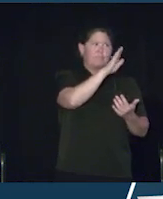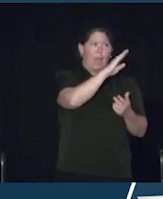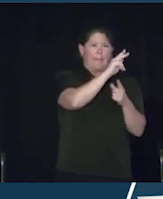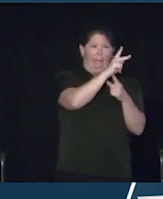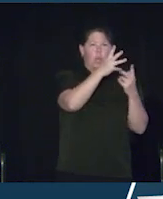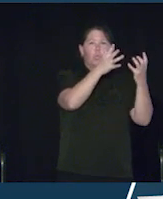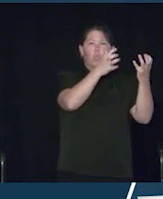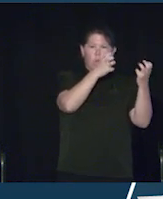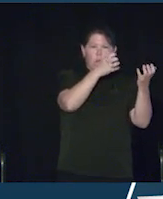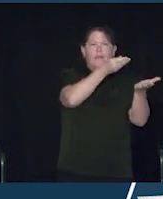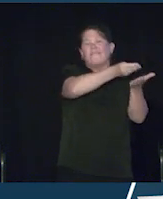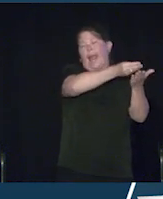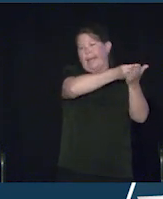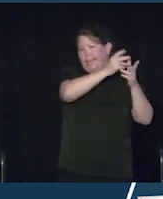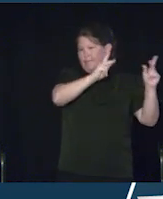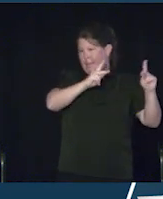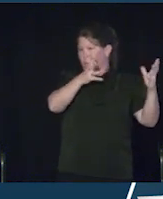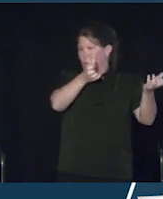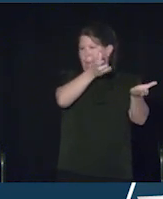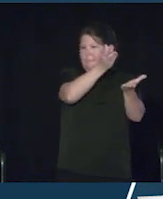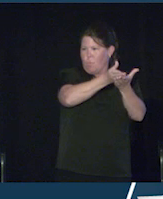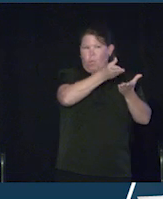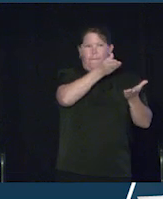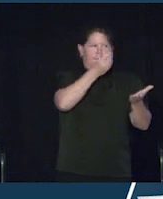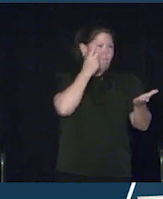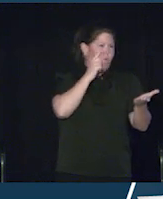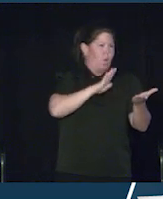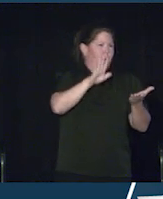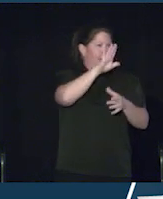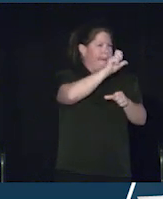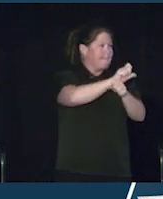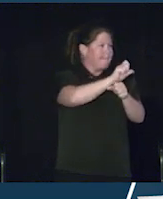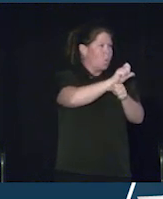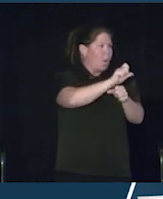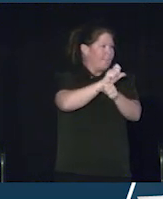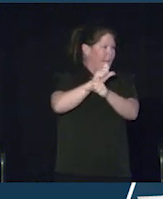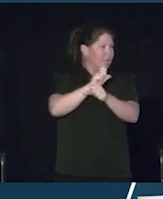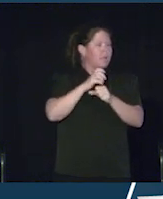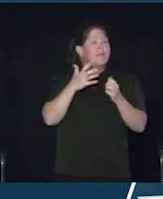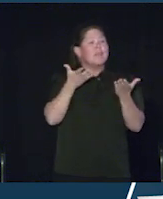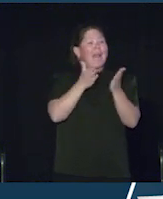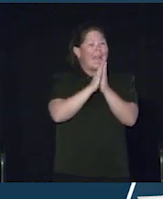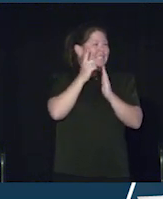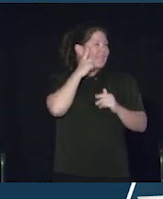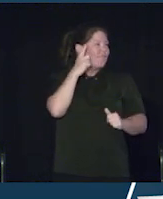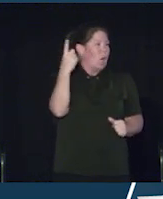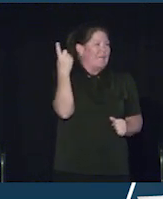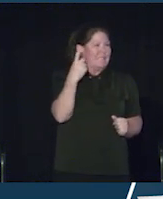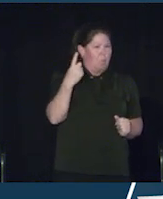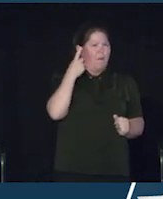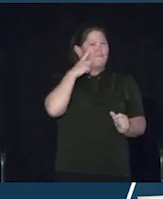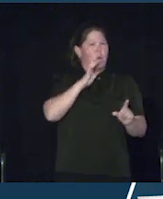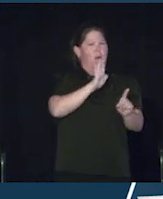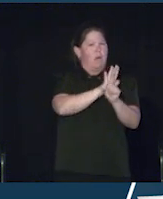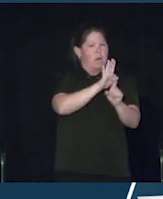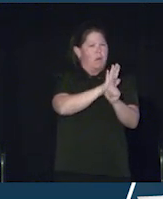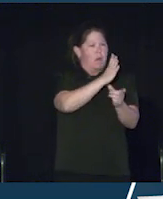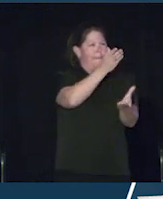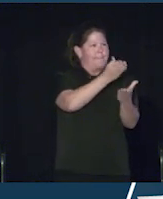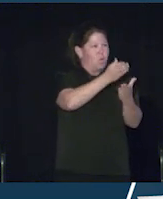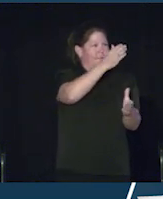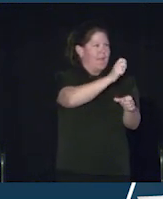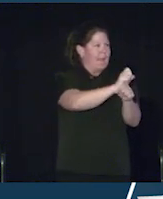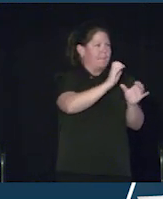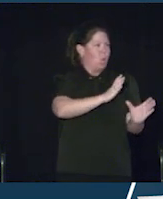said they won't, they're asking for somebody official to fill out a form for proof of employment, and maybe the